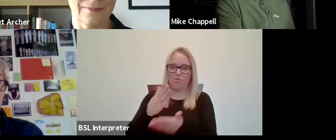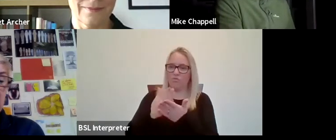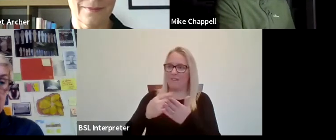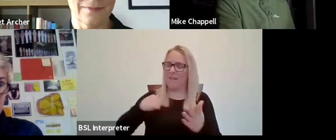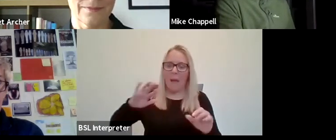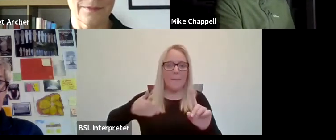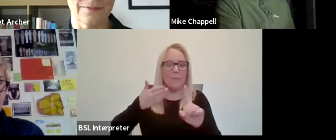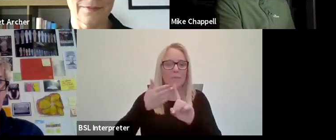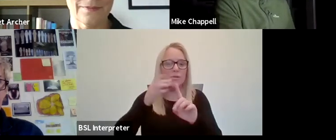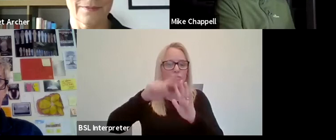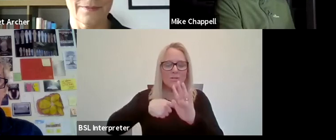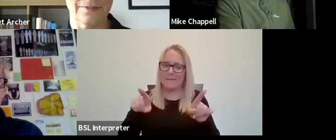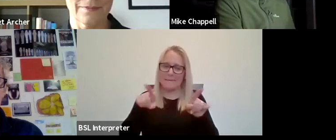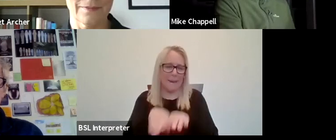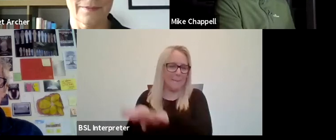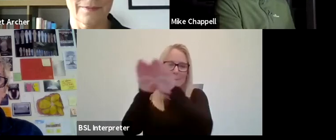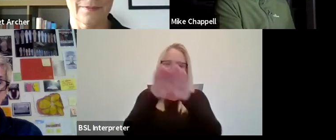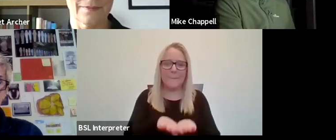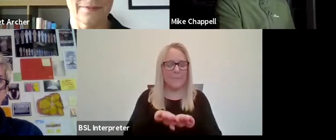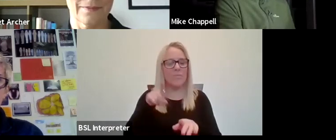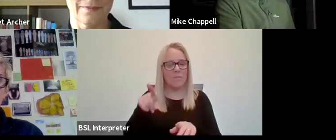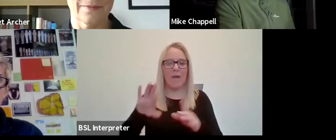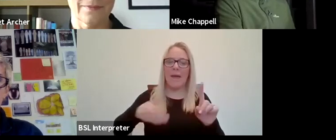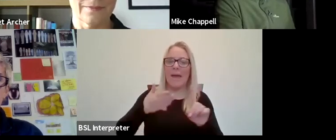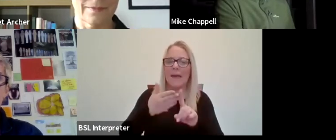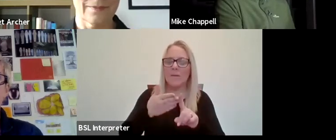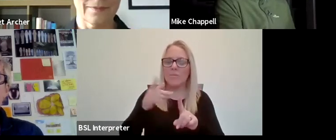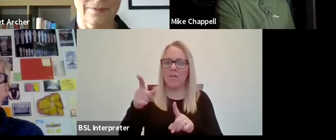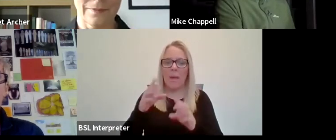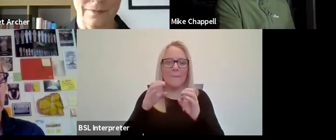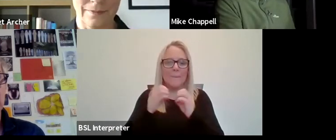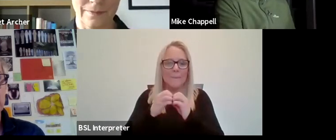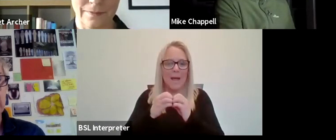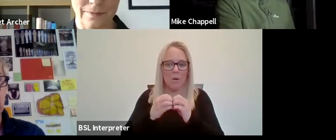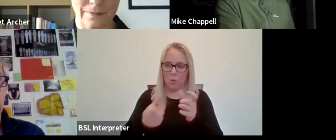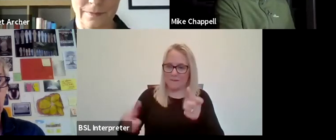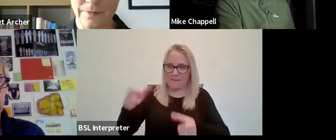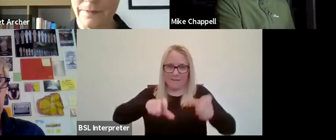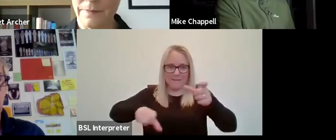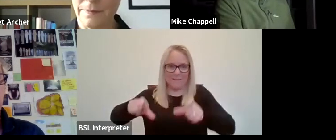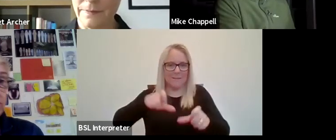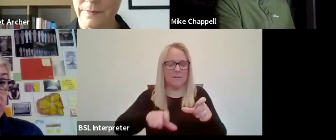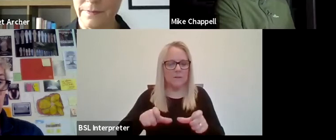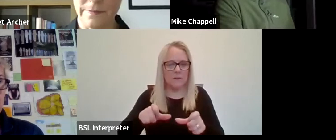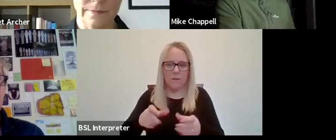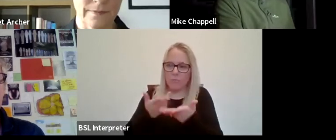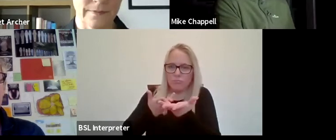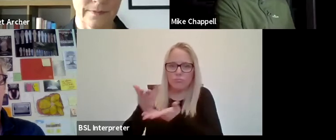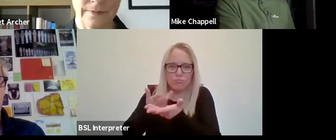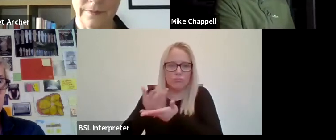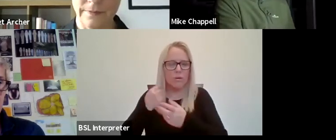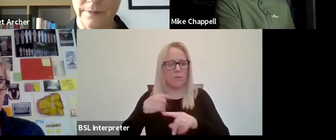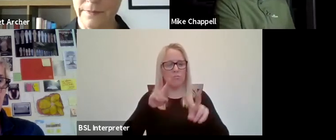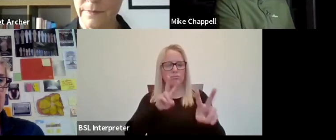with the scientists, in this case, the biomedical physicists, and actually spending quite a lot of time observing